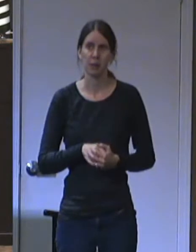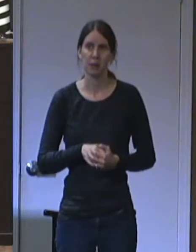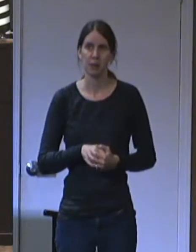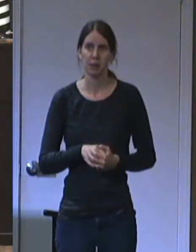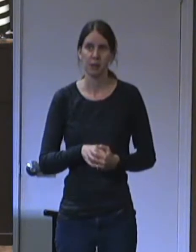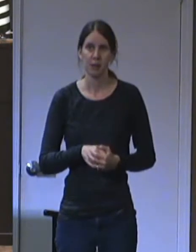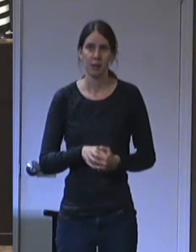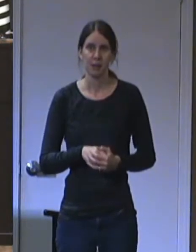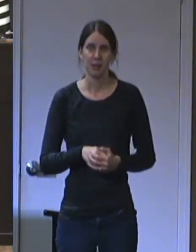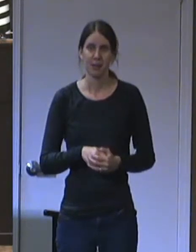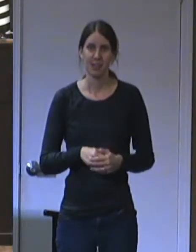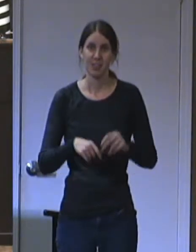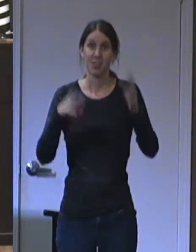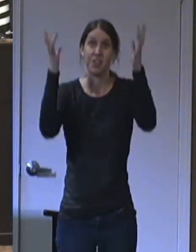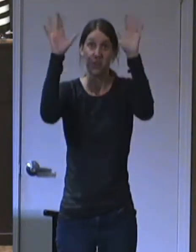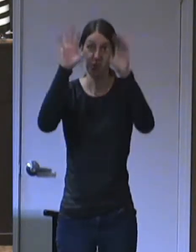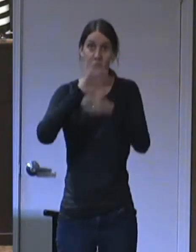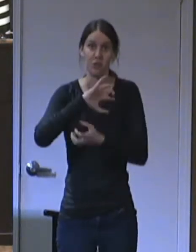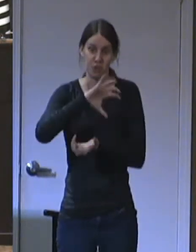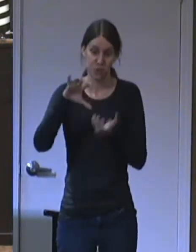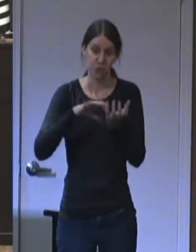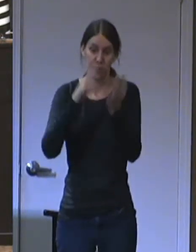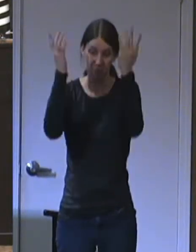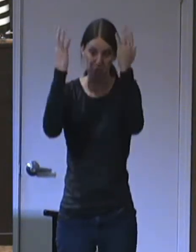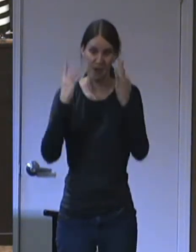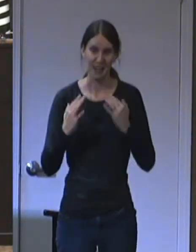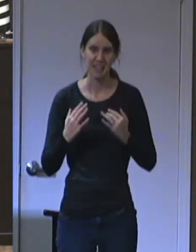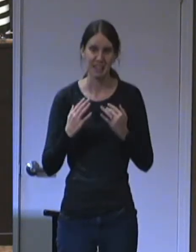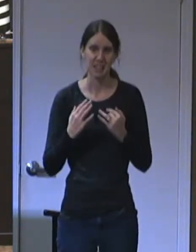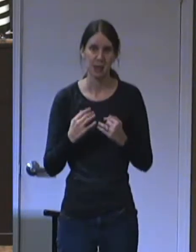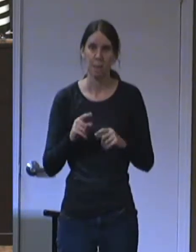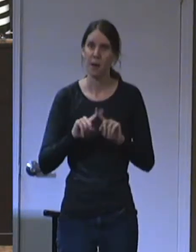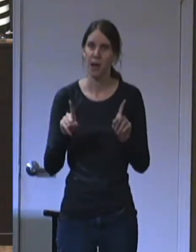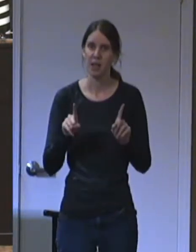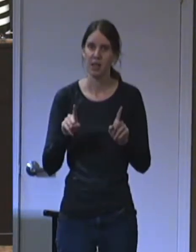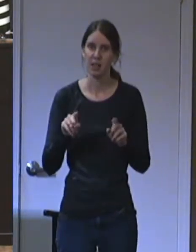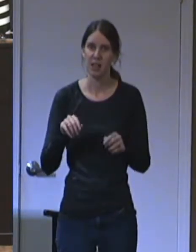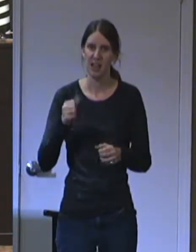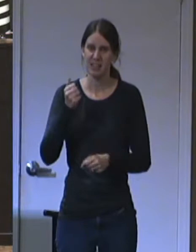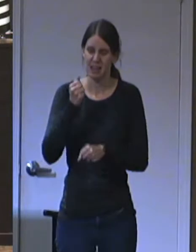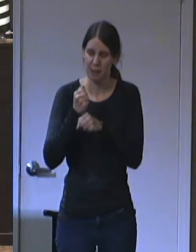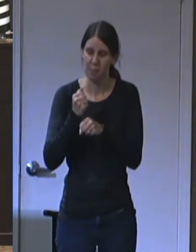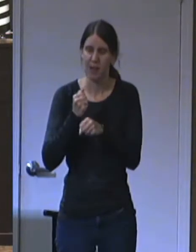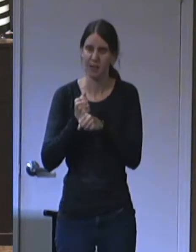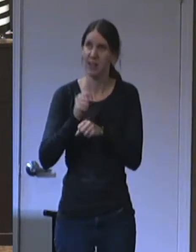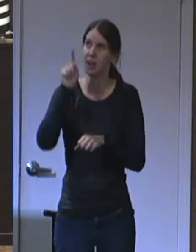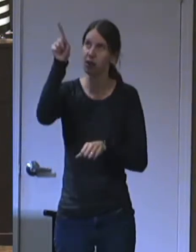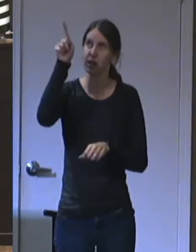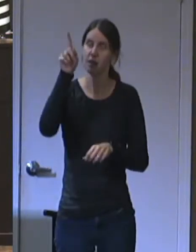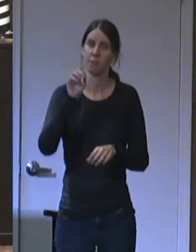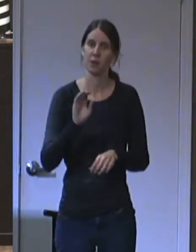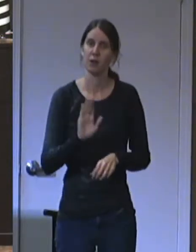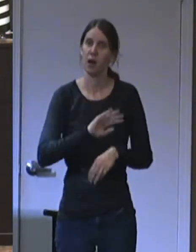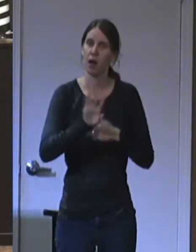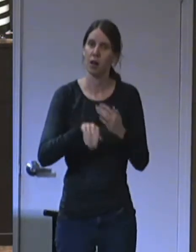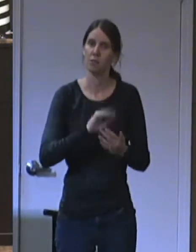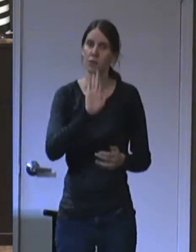the precipitation in our life, if you will, it's still rooted in Him. All of your real